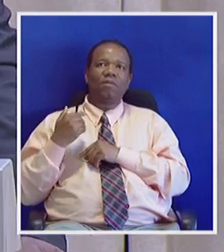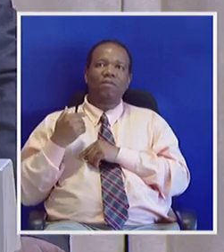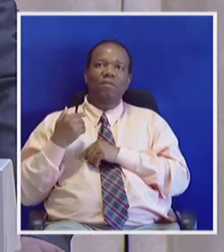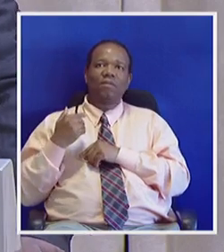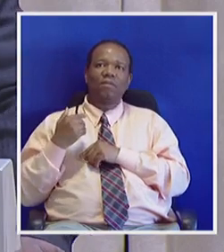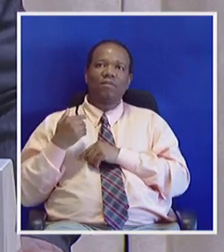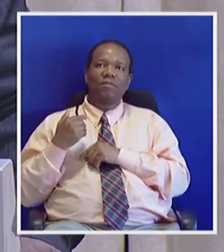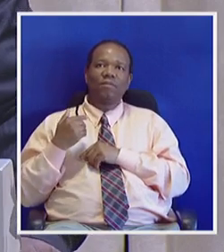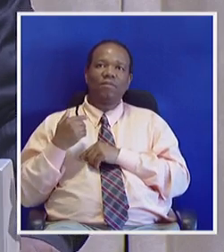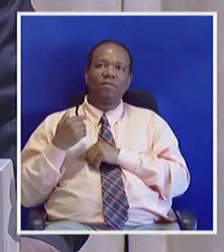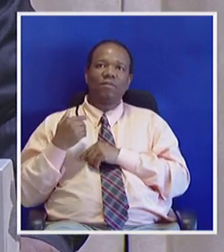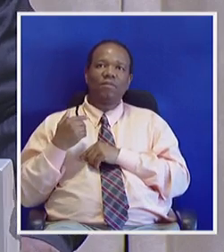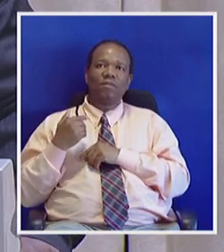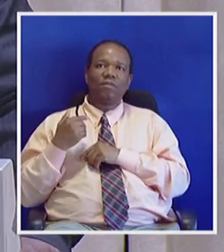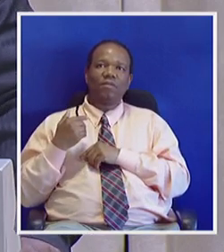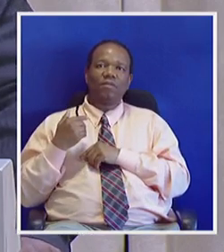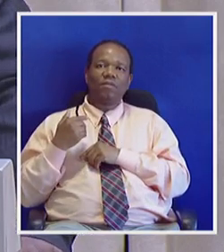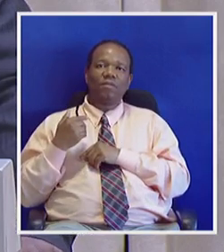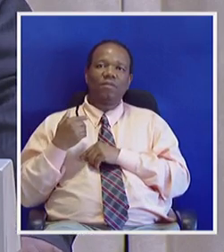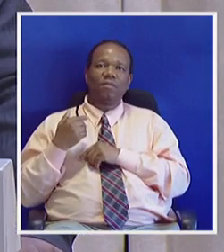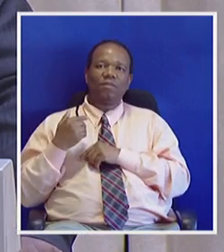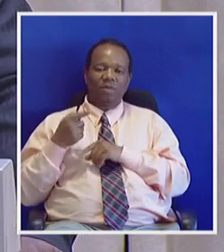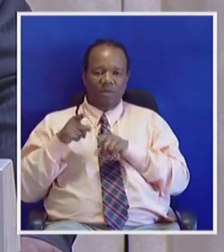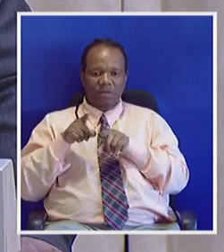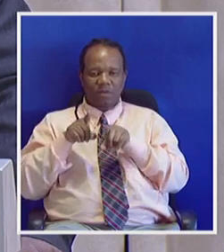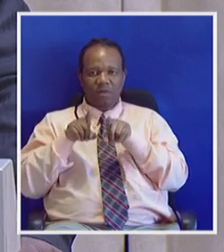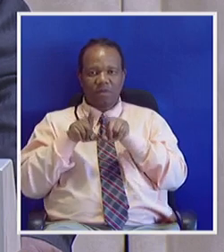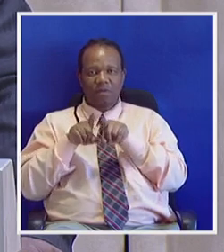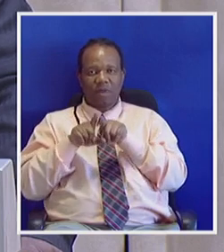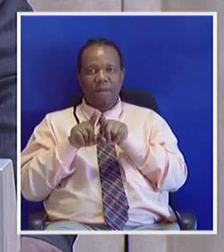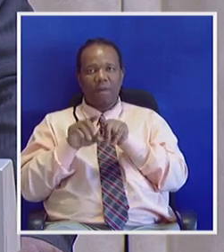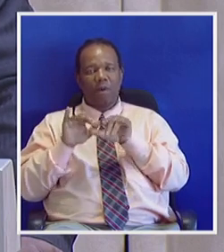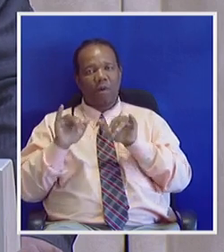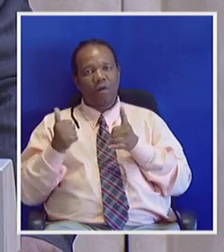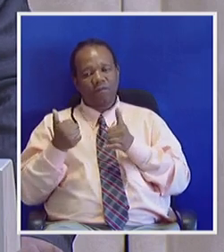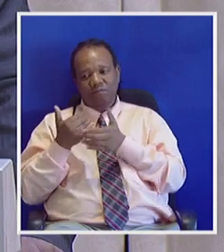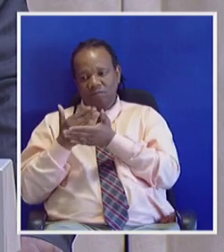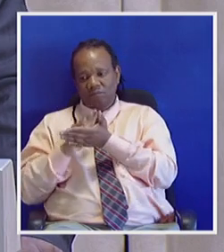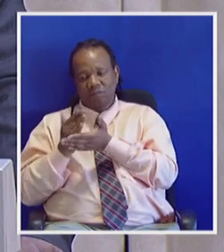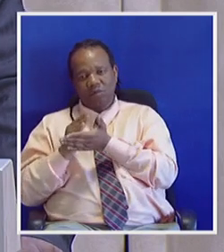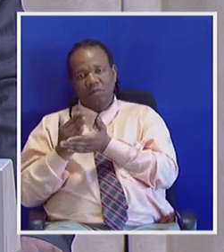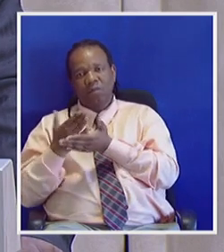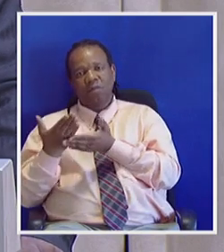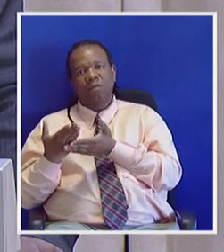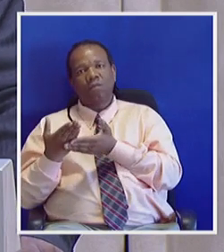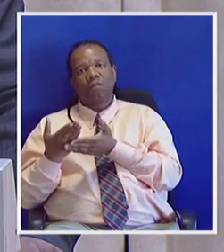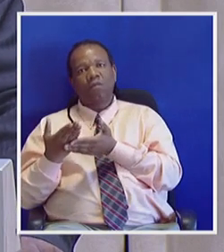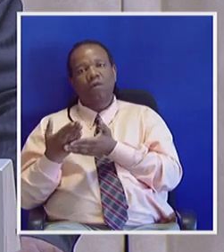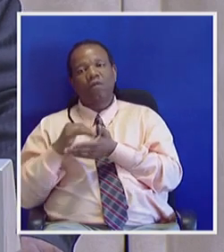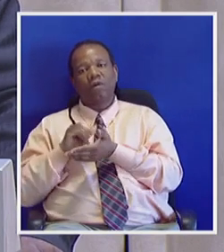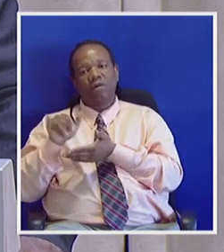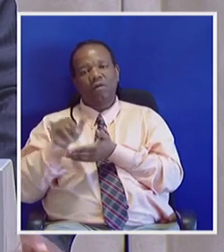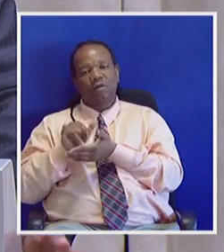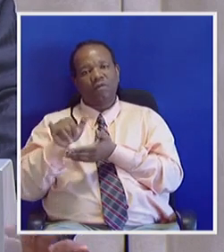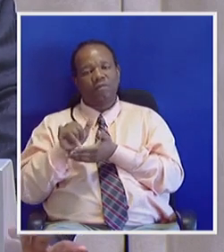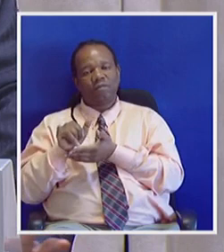And similarly, on this issue of the rationalization of assets, we've been saying